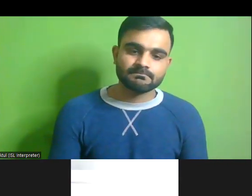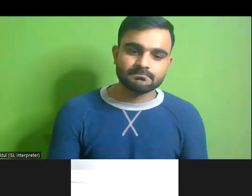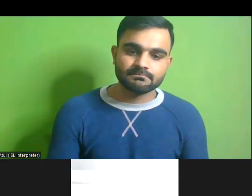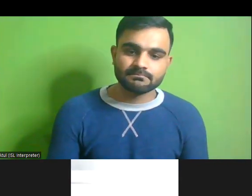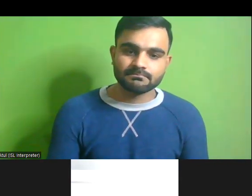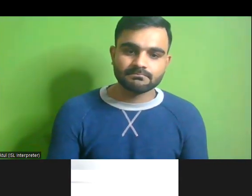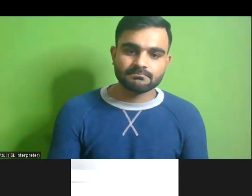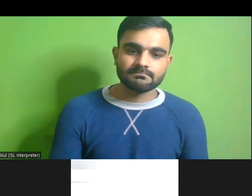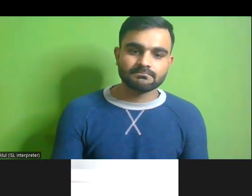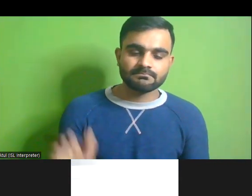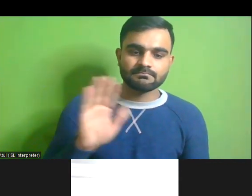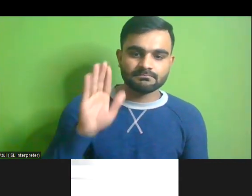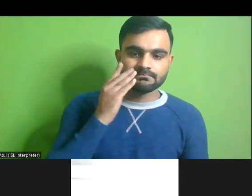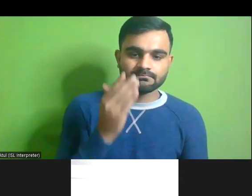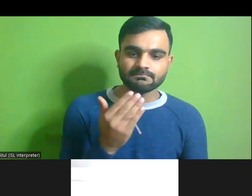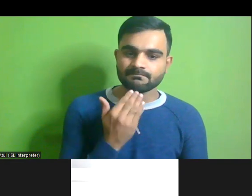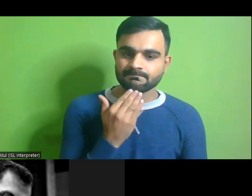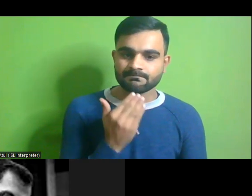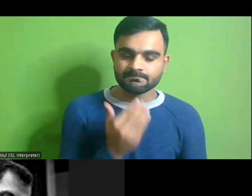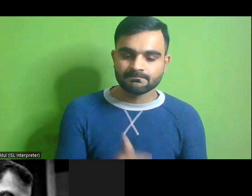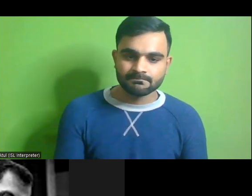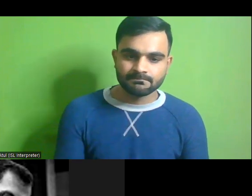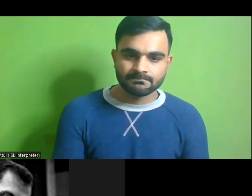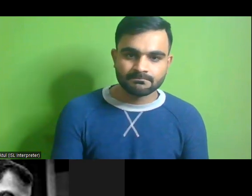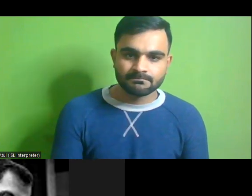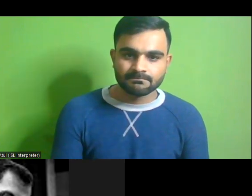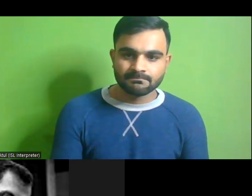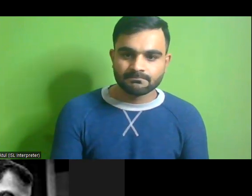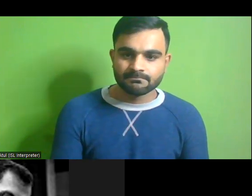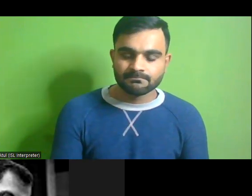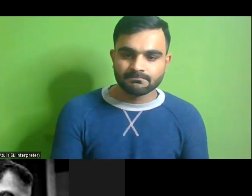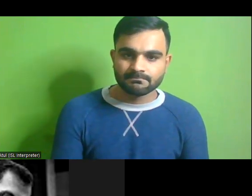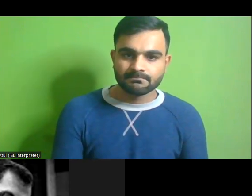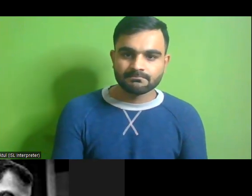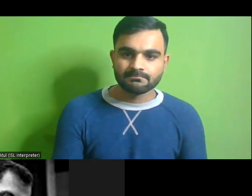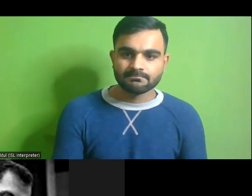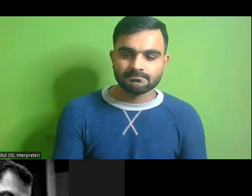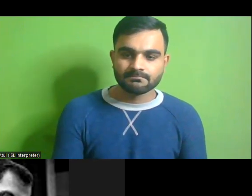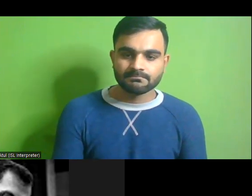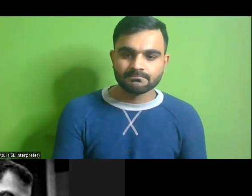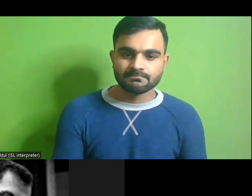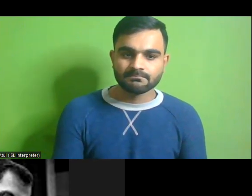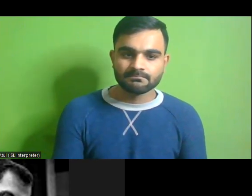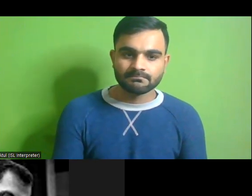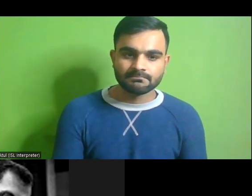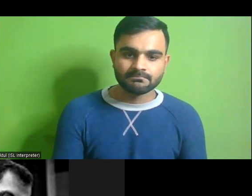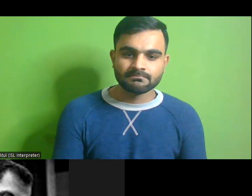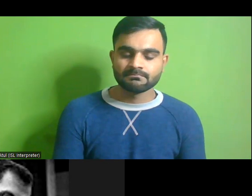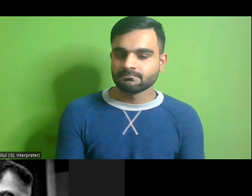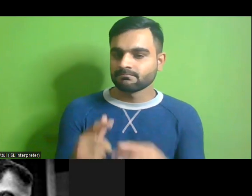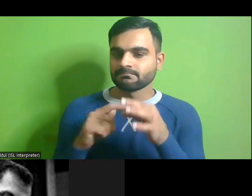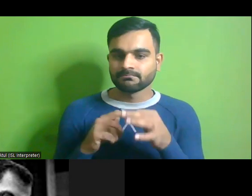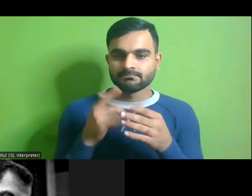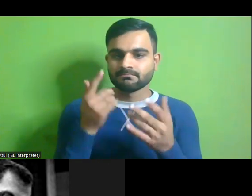Yeah. Hello, yeah. Subhai. Thank you. I last two more questions, and Sarvendra Yadav, you can ask the question